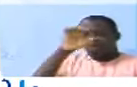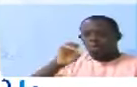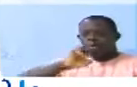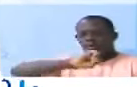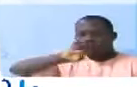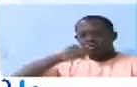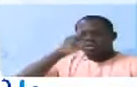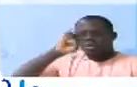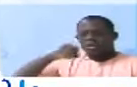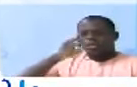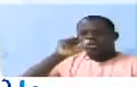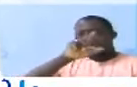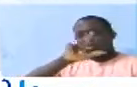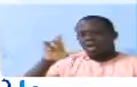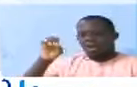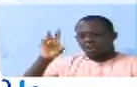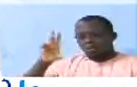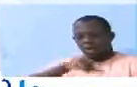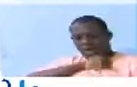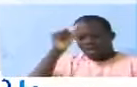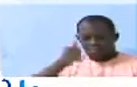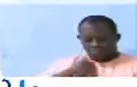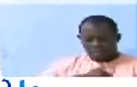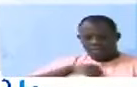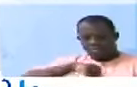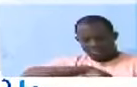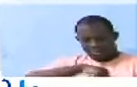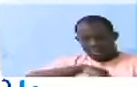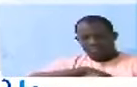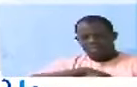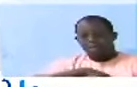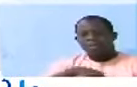and Oje Jallo and myself,